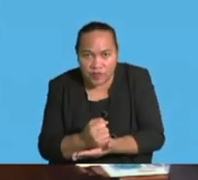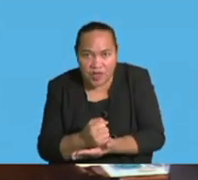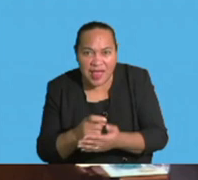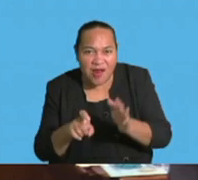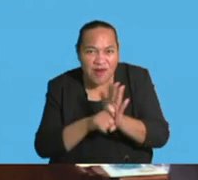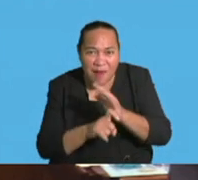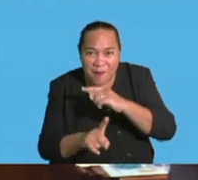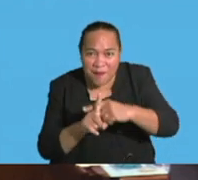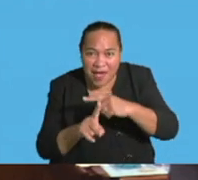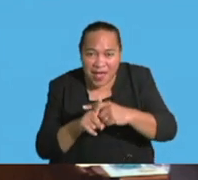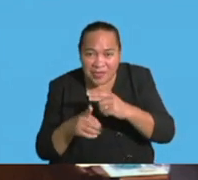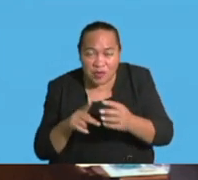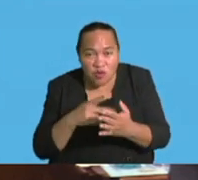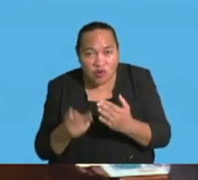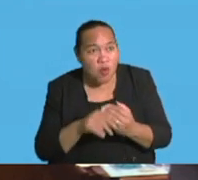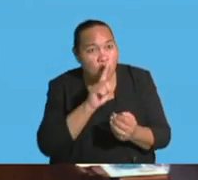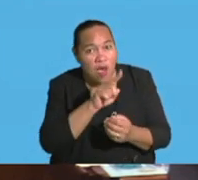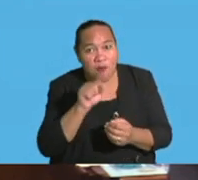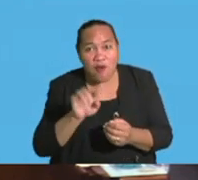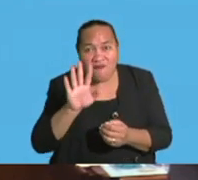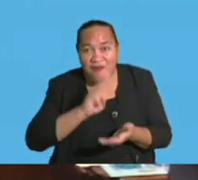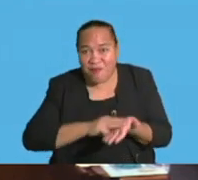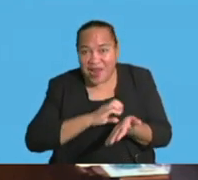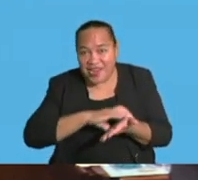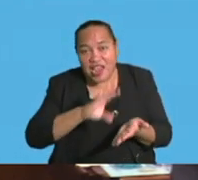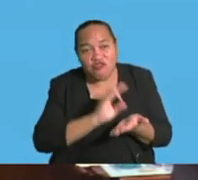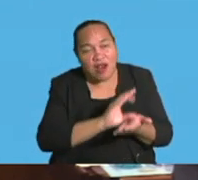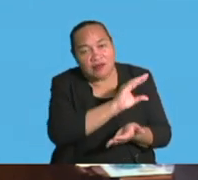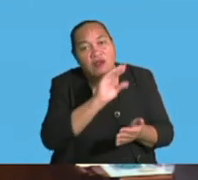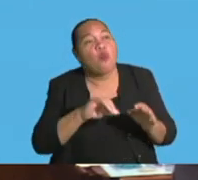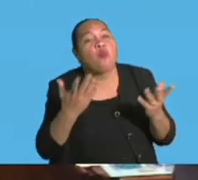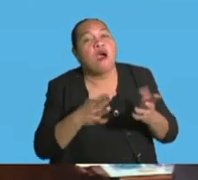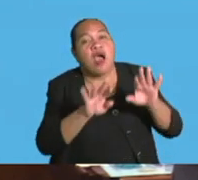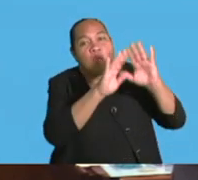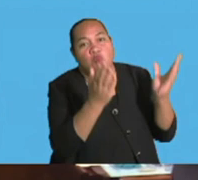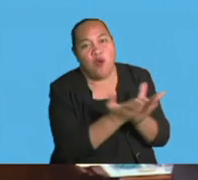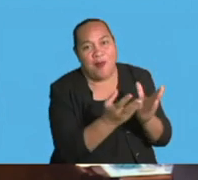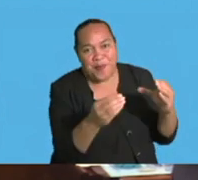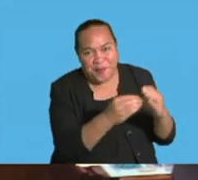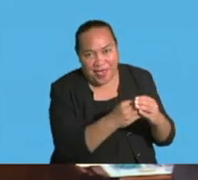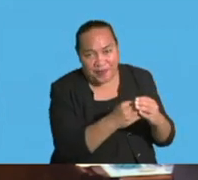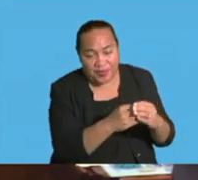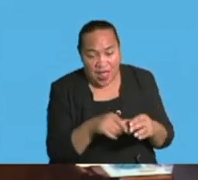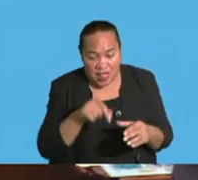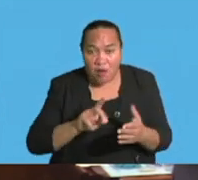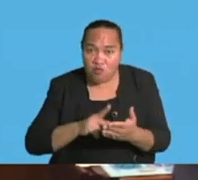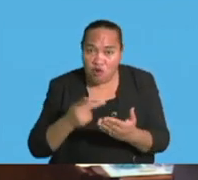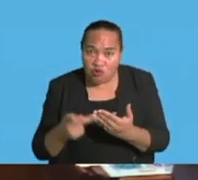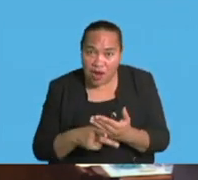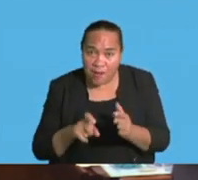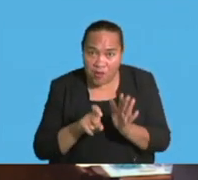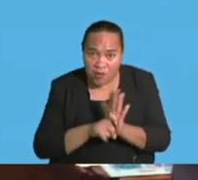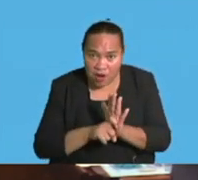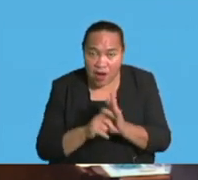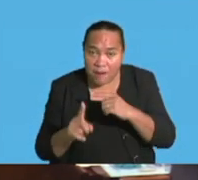with a $1.5 million grant from the World Bank. The REDD+ program aims to address a broad range